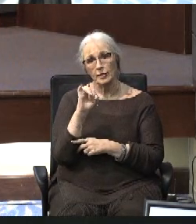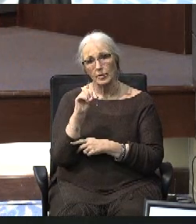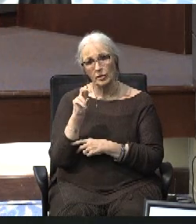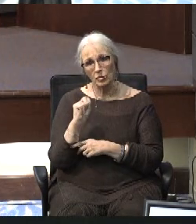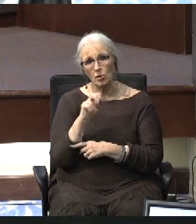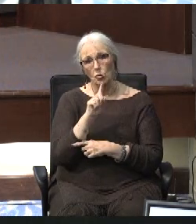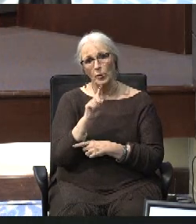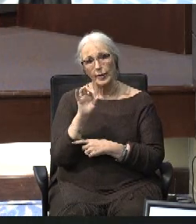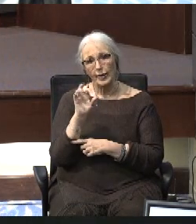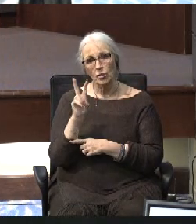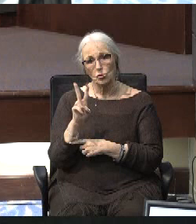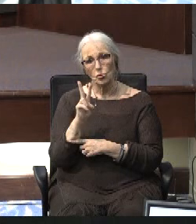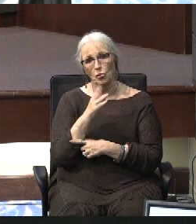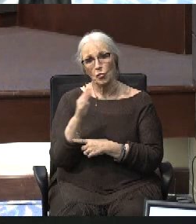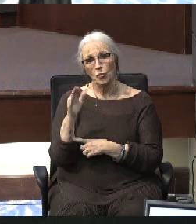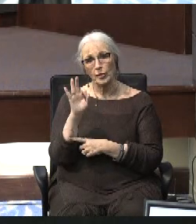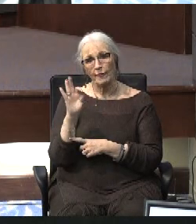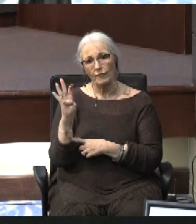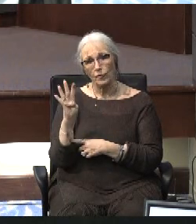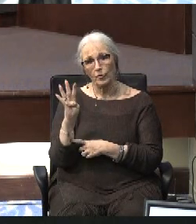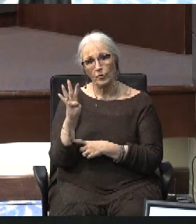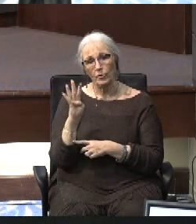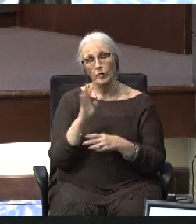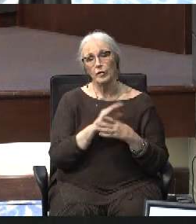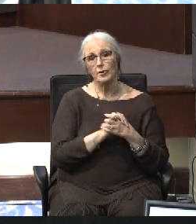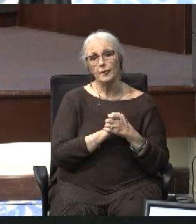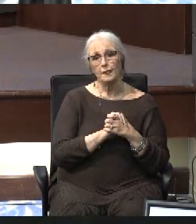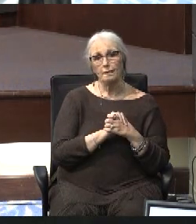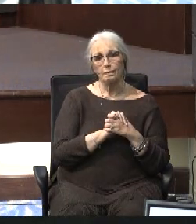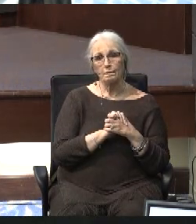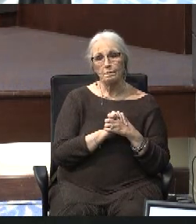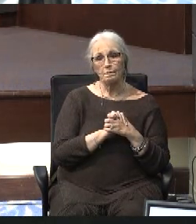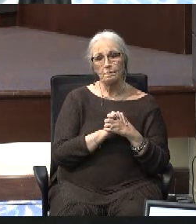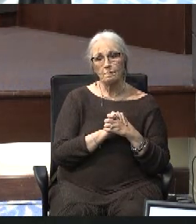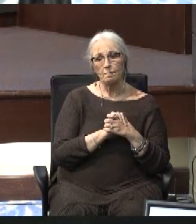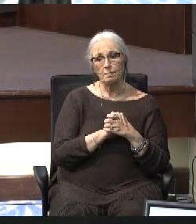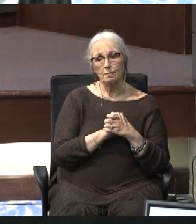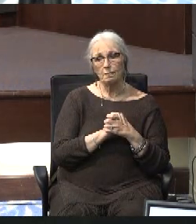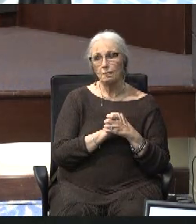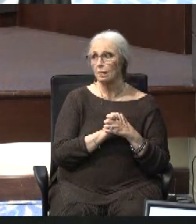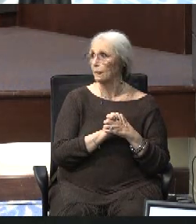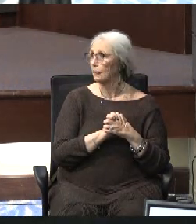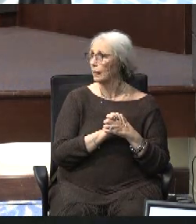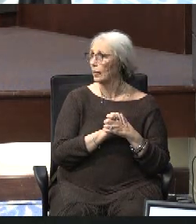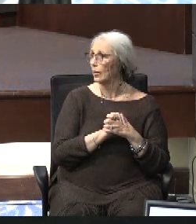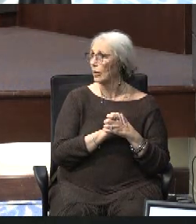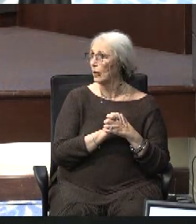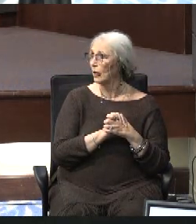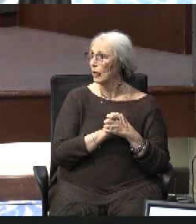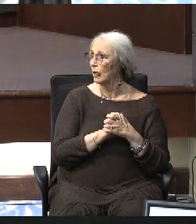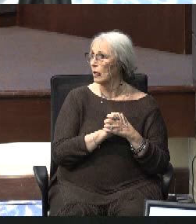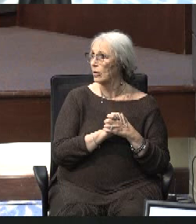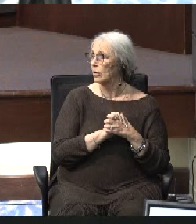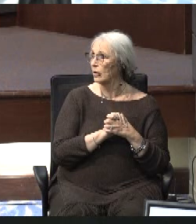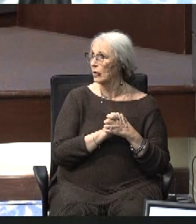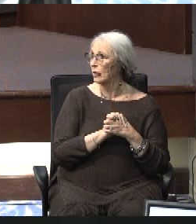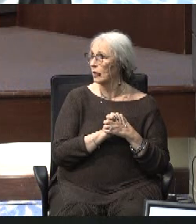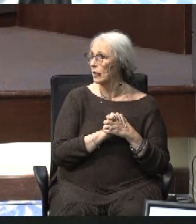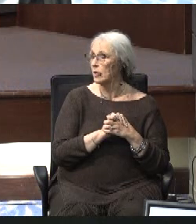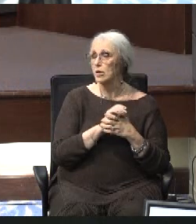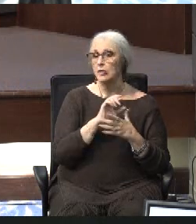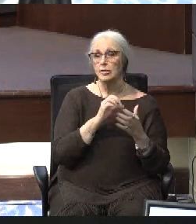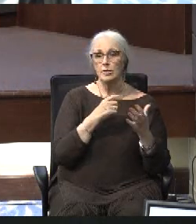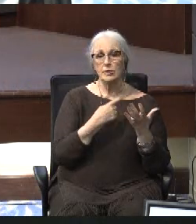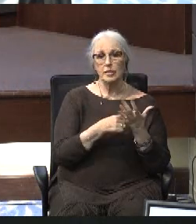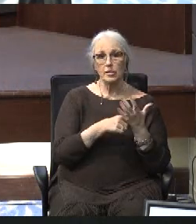items 192 through 194. Bradley, would you please introduce the first work session? Sure. We've got Clint Peters coming up for work session 192, discussion